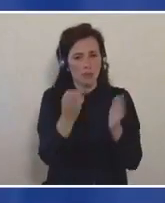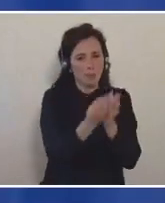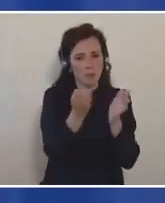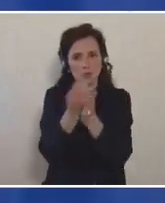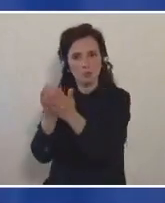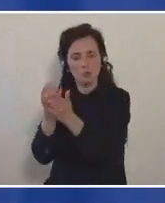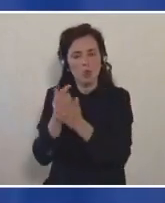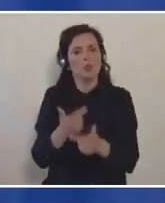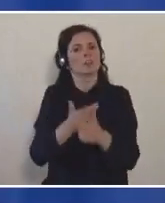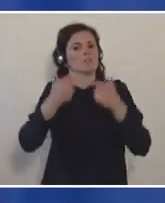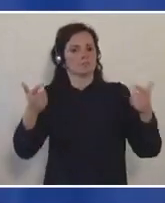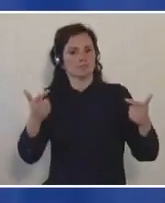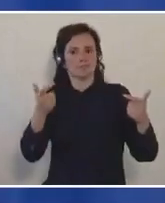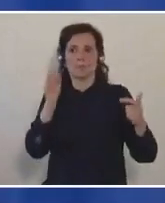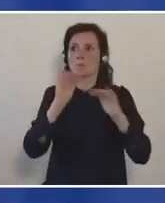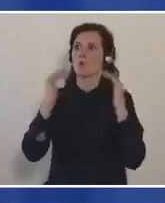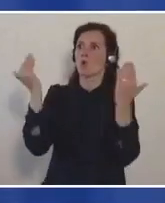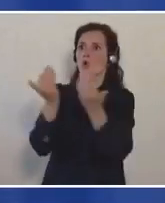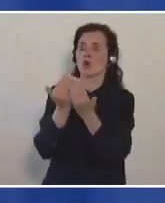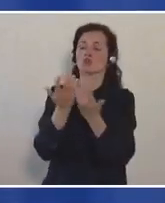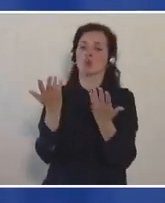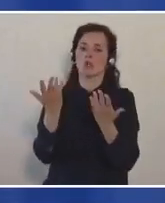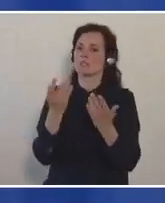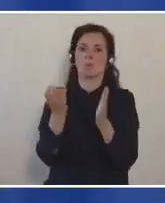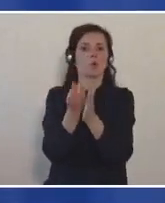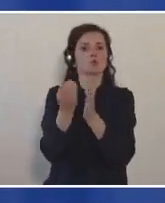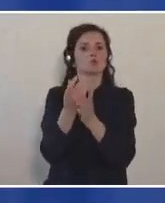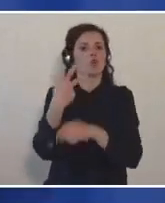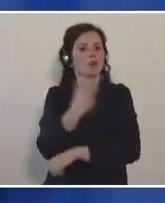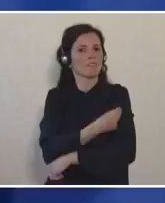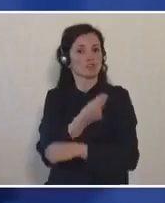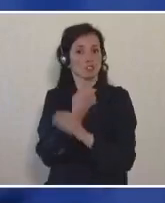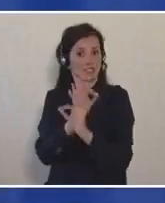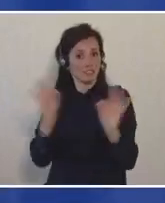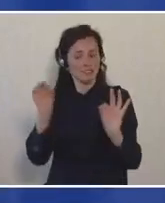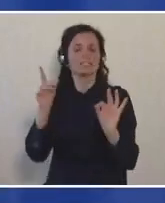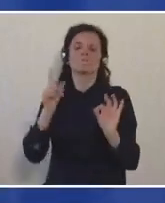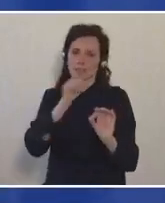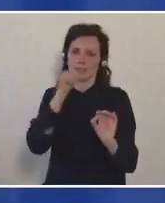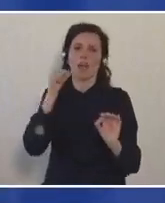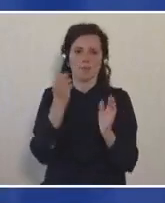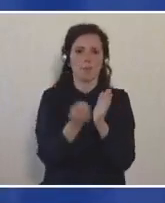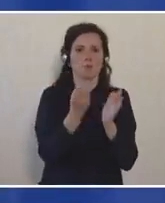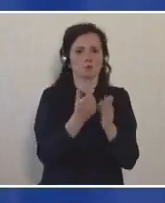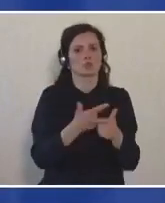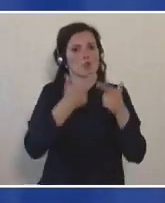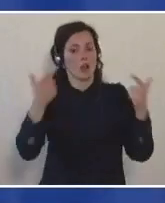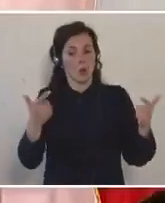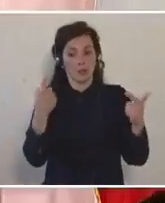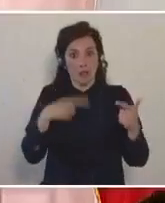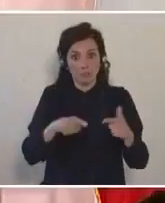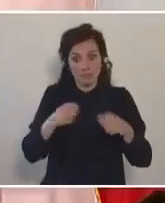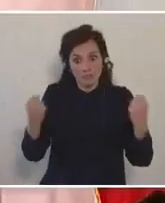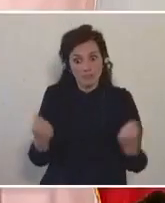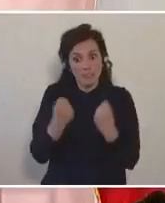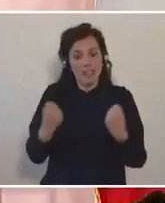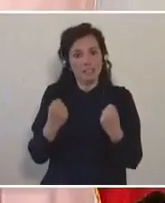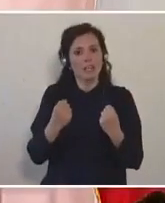vaccines. This is one of the initiatives, our learning process here of Team Europe,